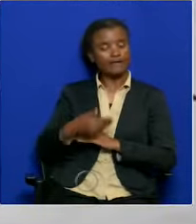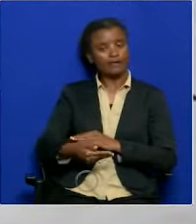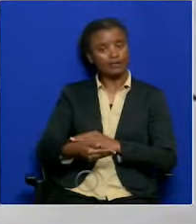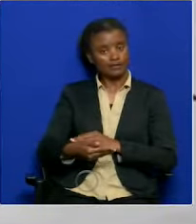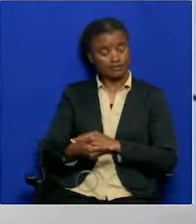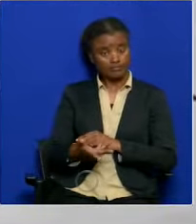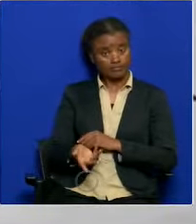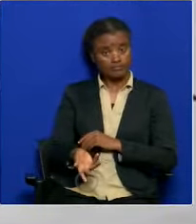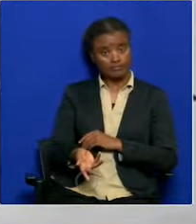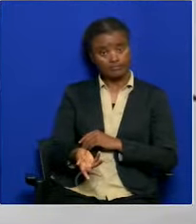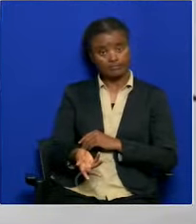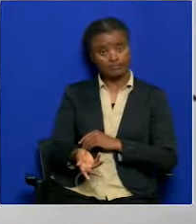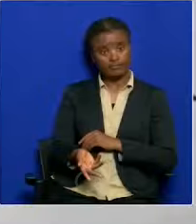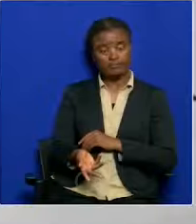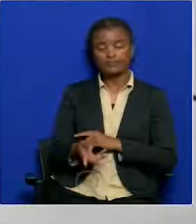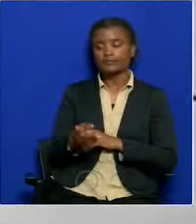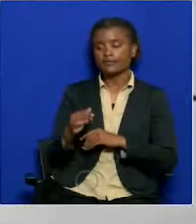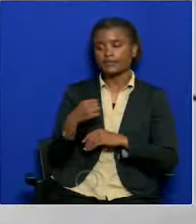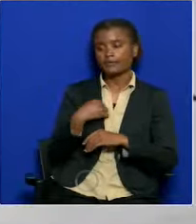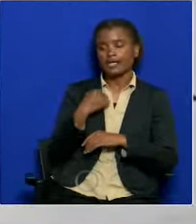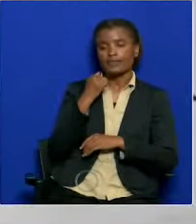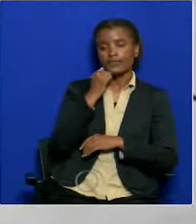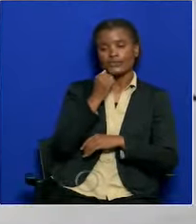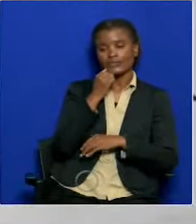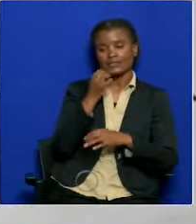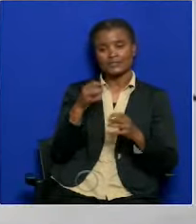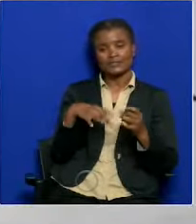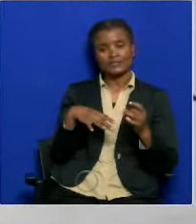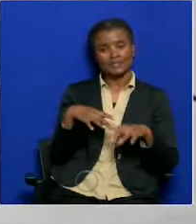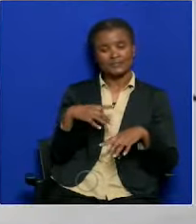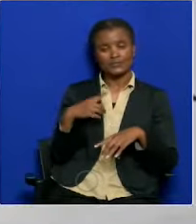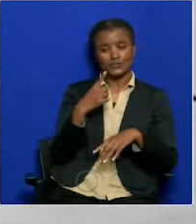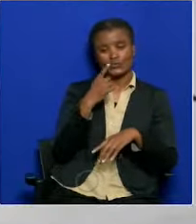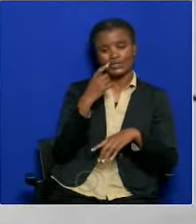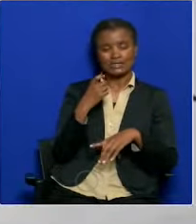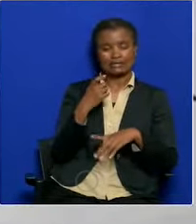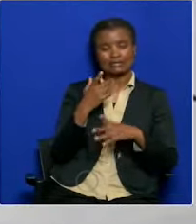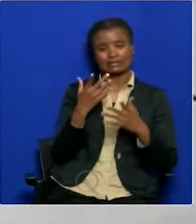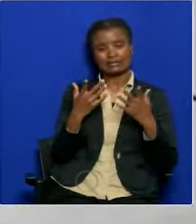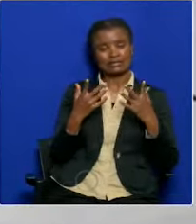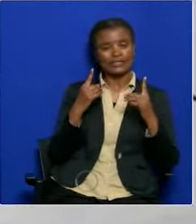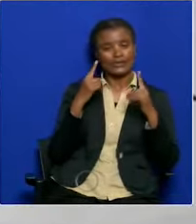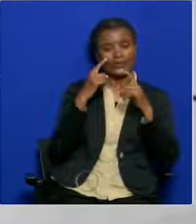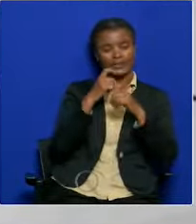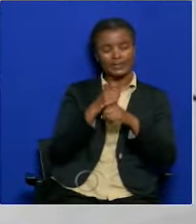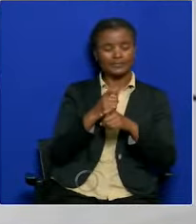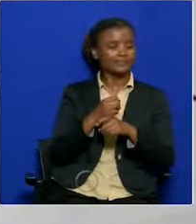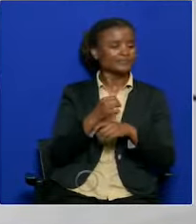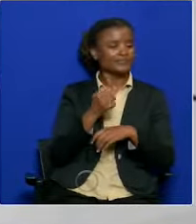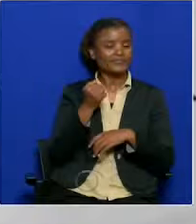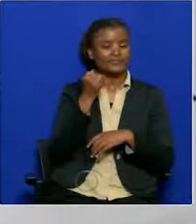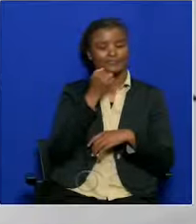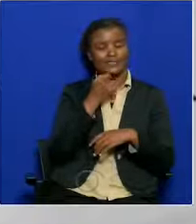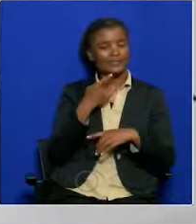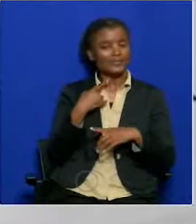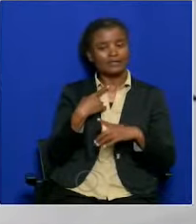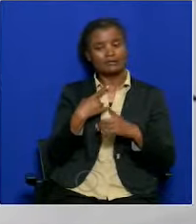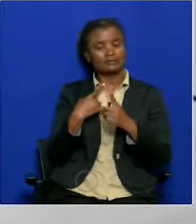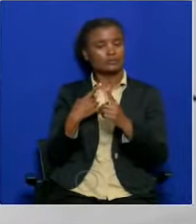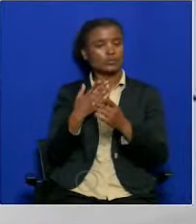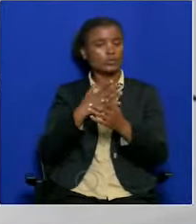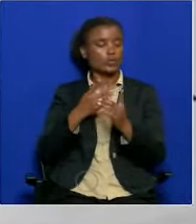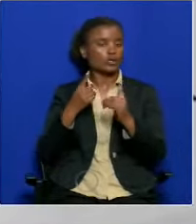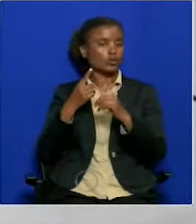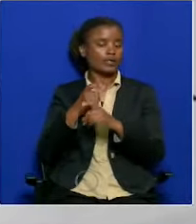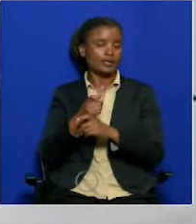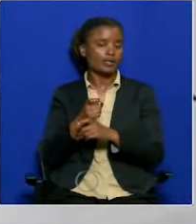My apology. Sometimes these questions are tricky. I didn't mean to trick you. I just wanted to complete the picture. So after